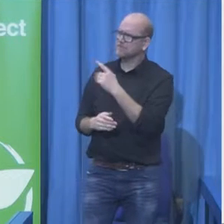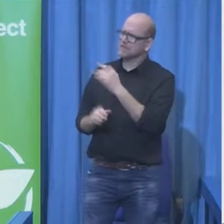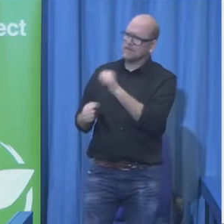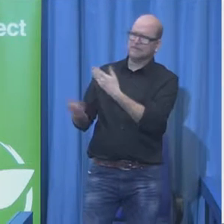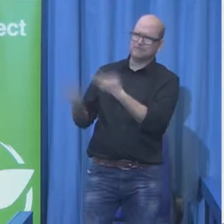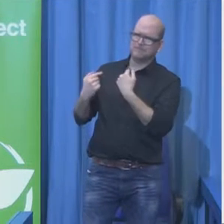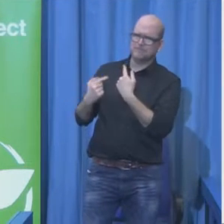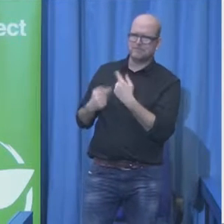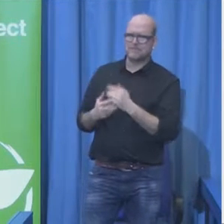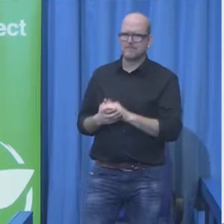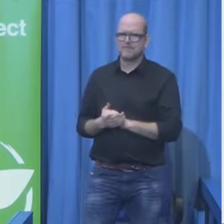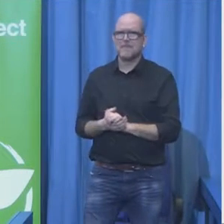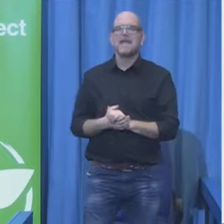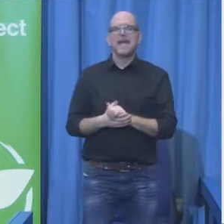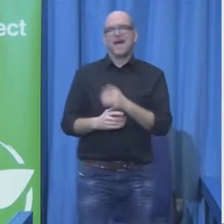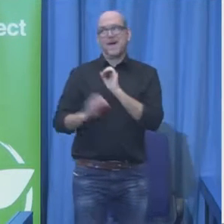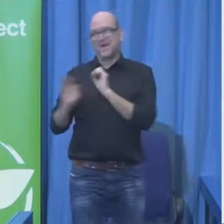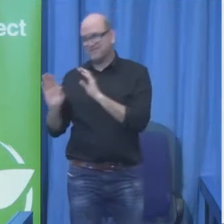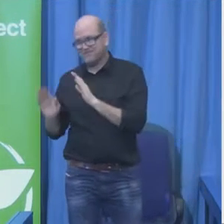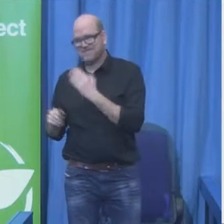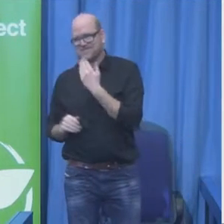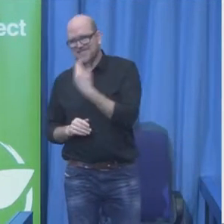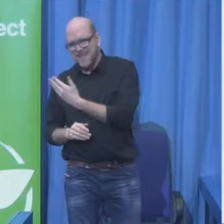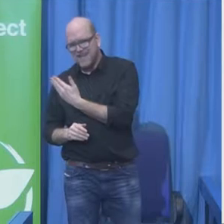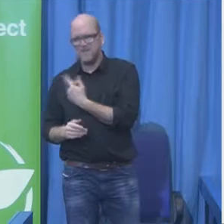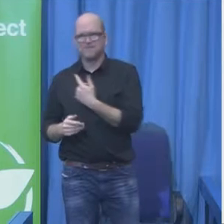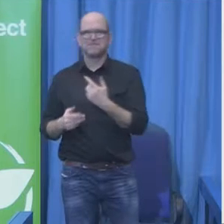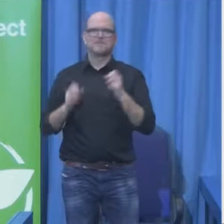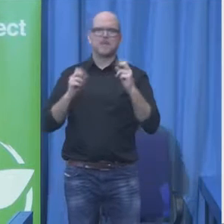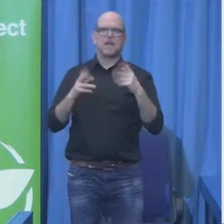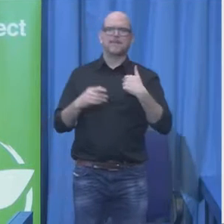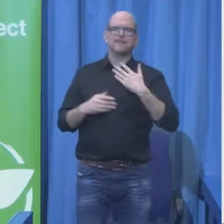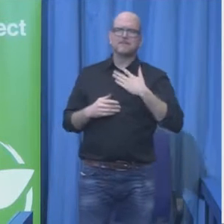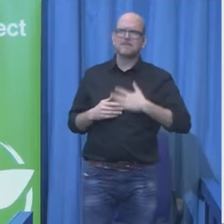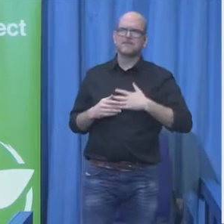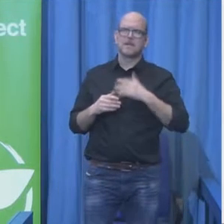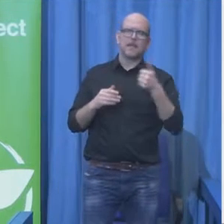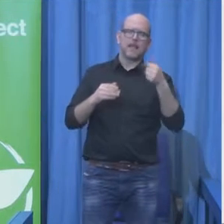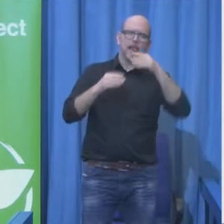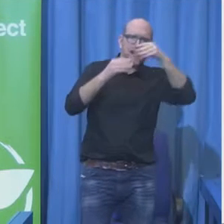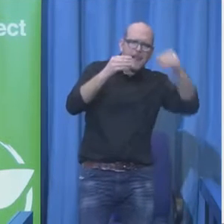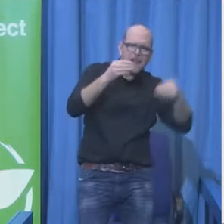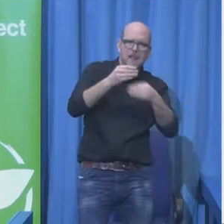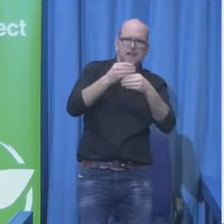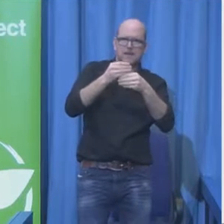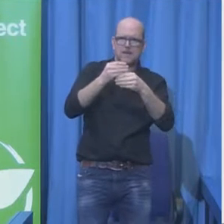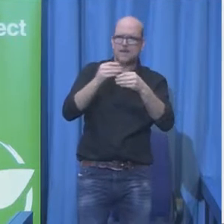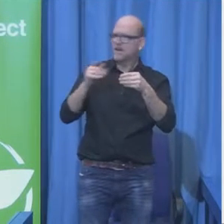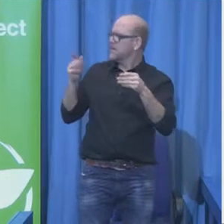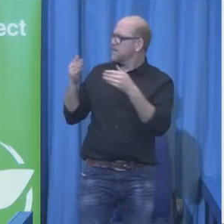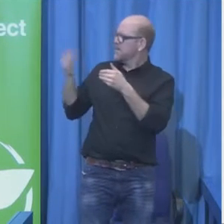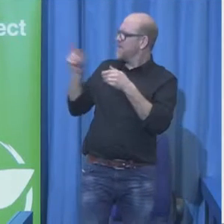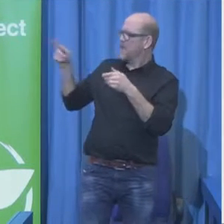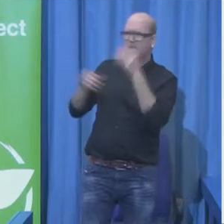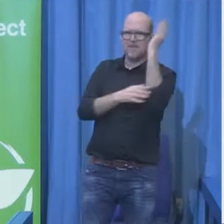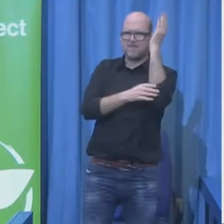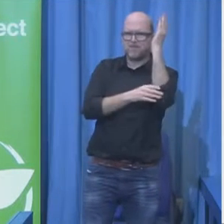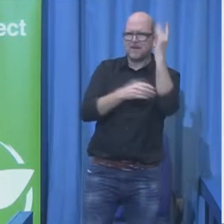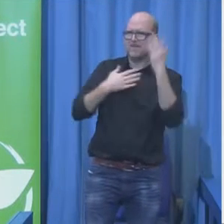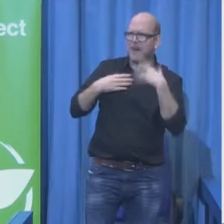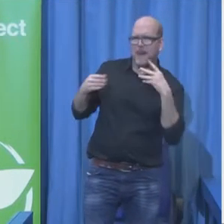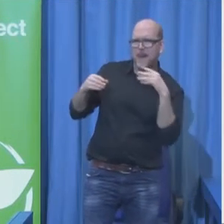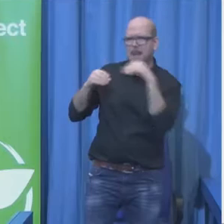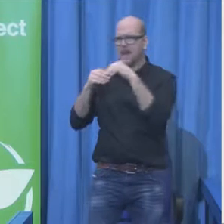start where Daniela left off, asking for contributions to the voluntary fund. Please don't forget the